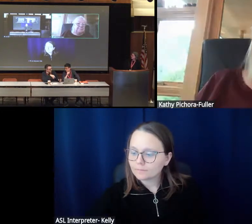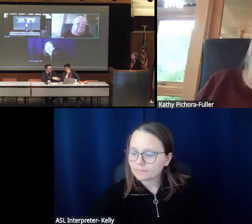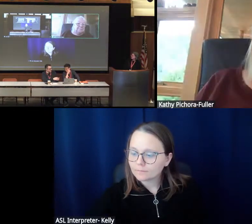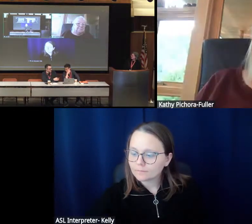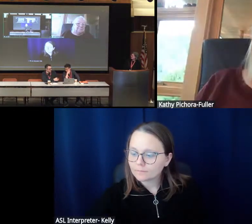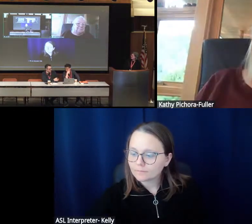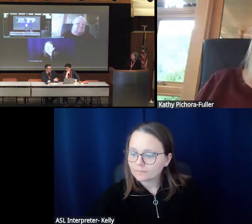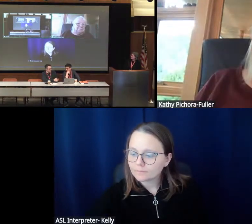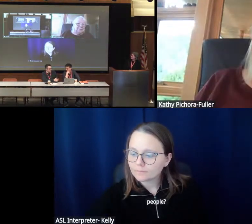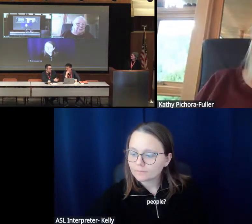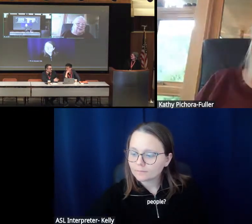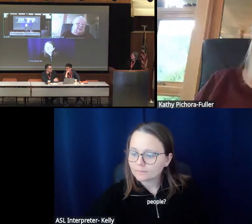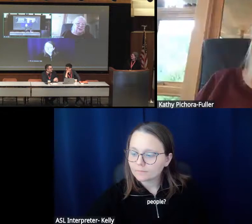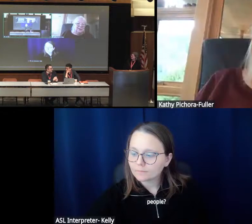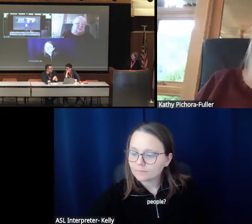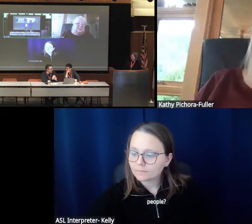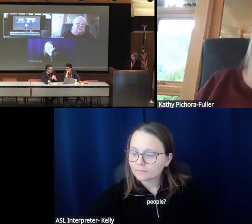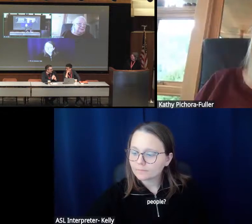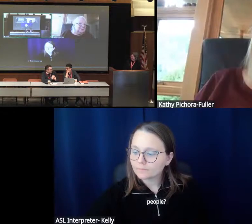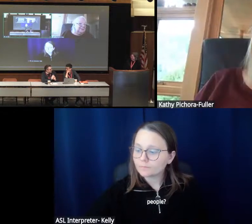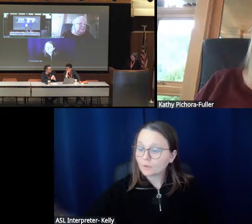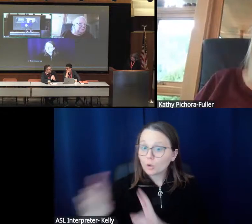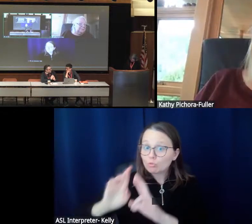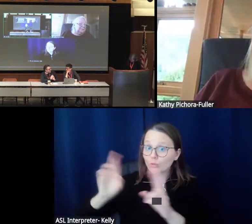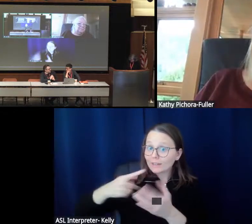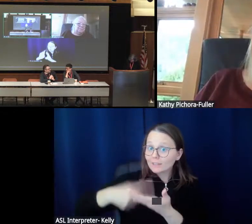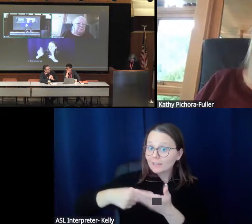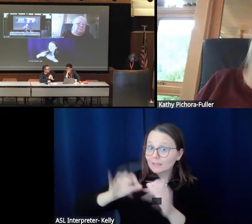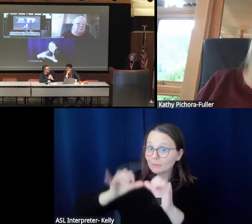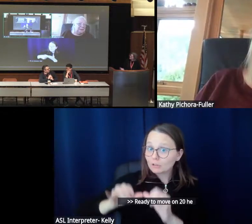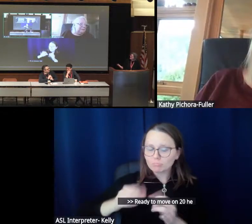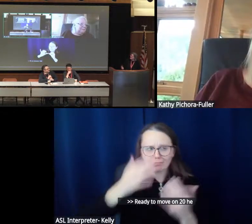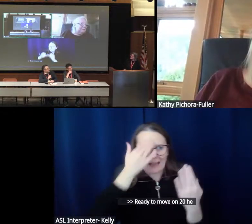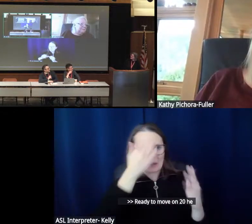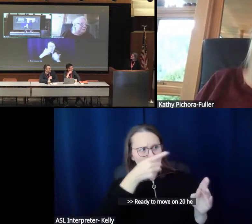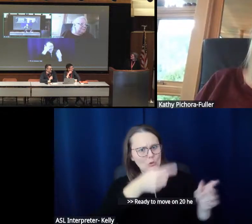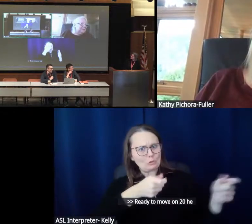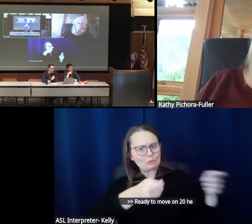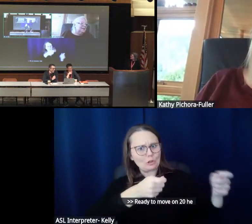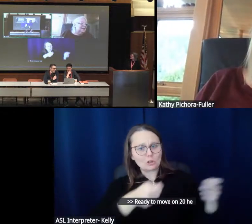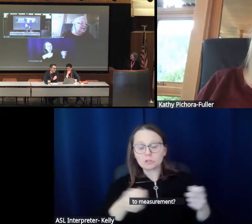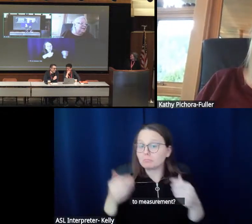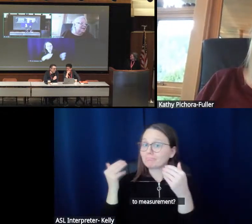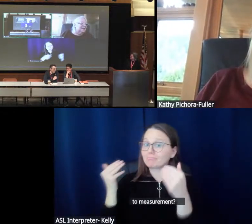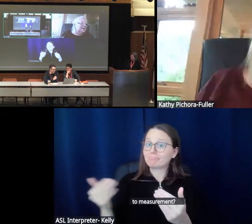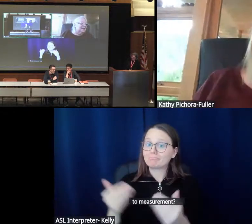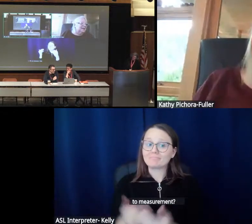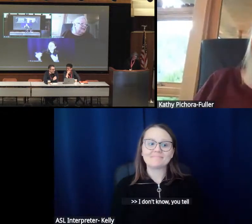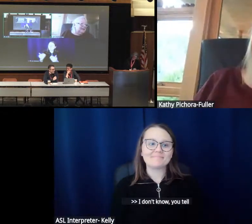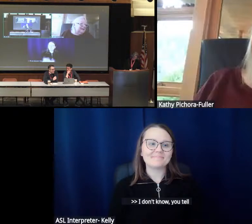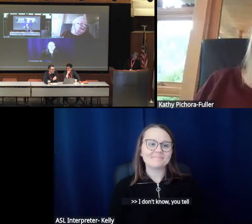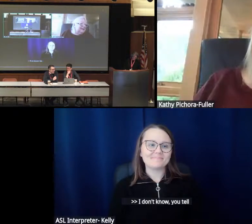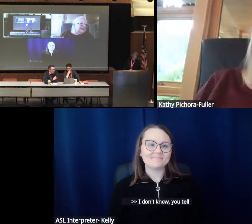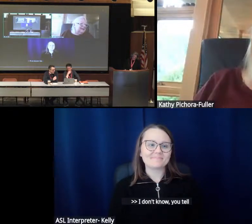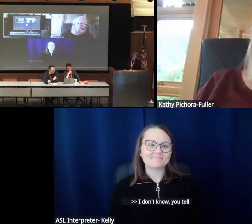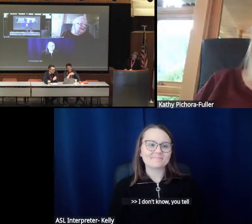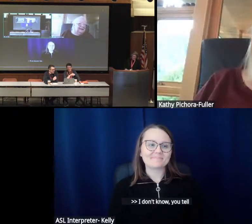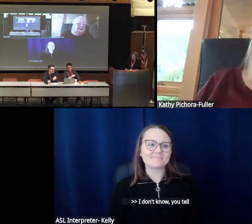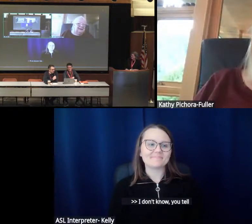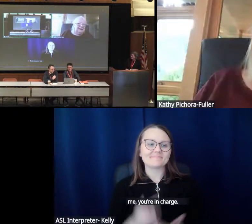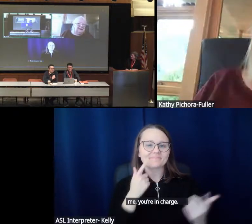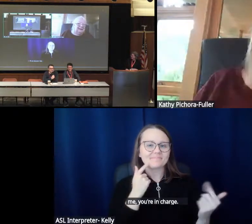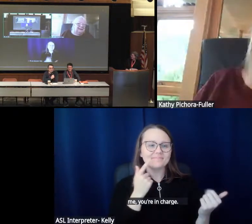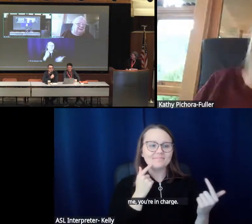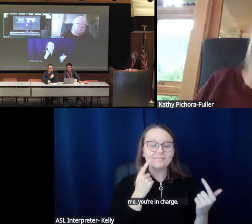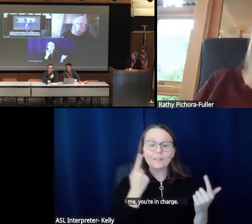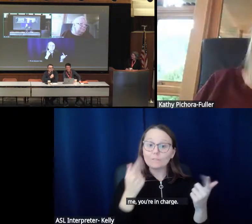Ready to move on to measurement then? I don't know. You tell me. You're in charge. Yeah, I'd say go for it. I think measurement for